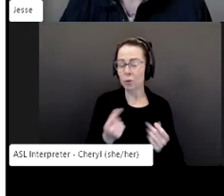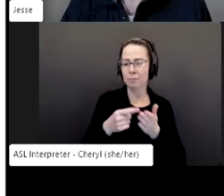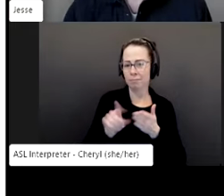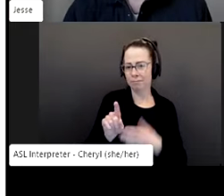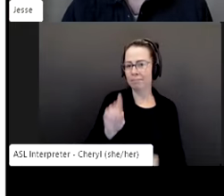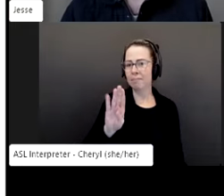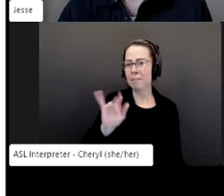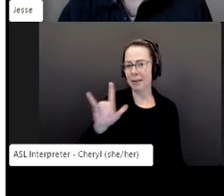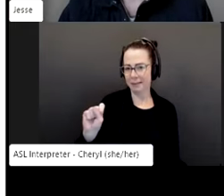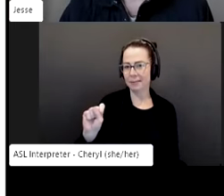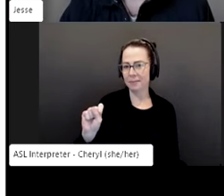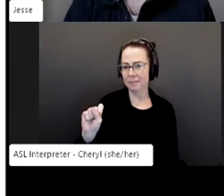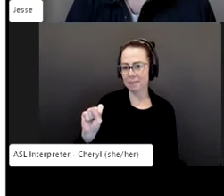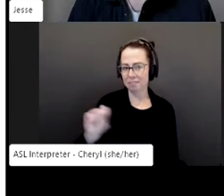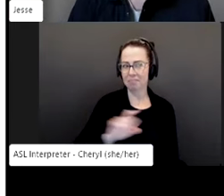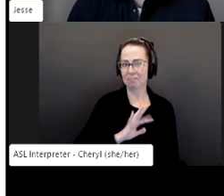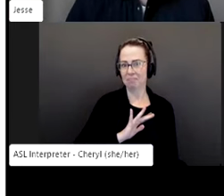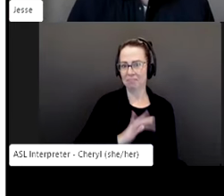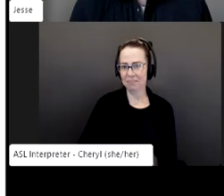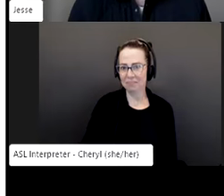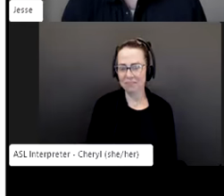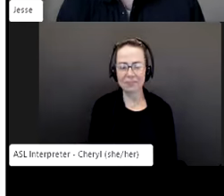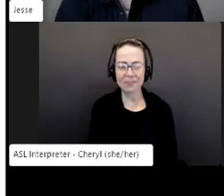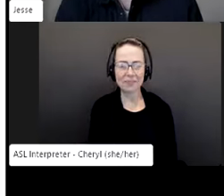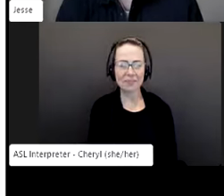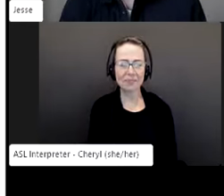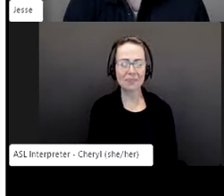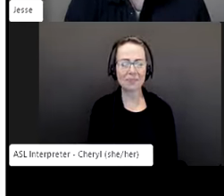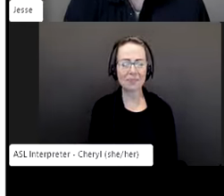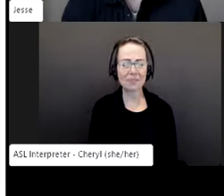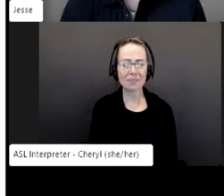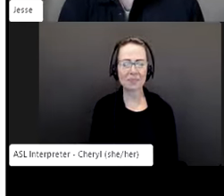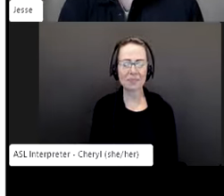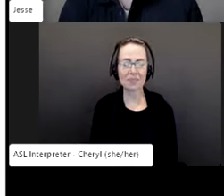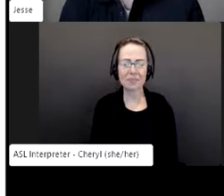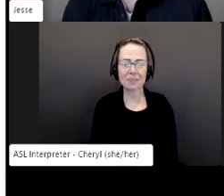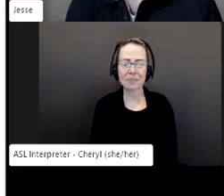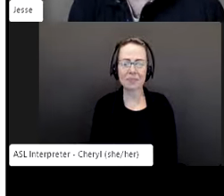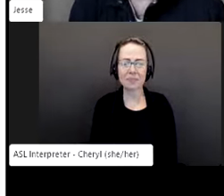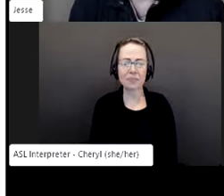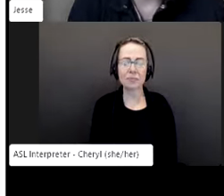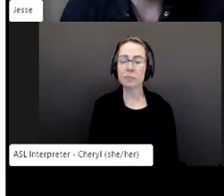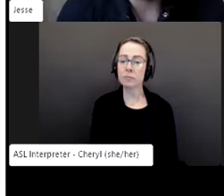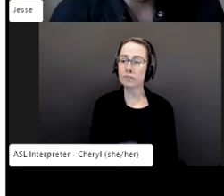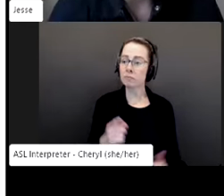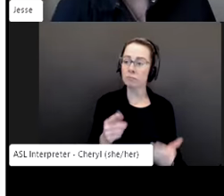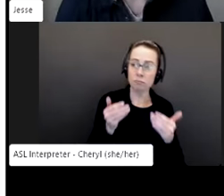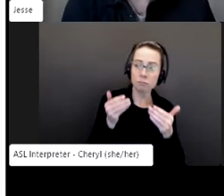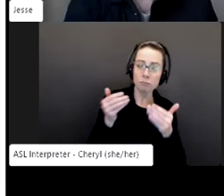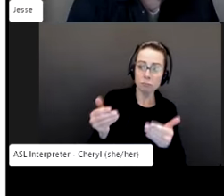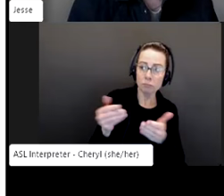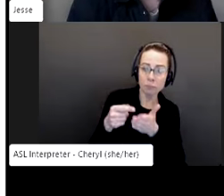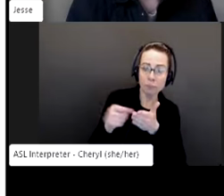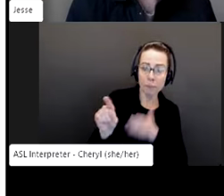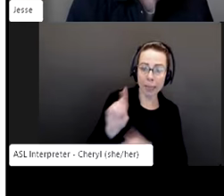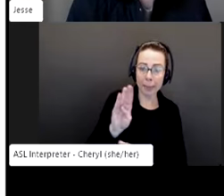is paying bills. Now, anytime that you want to pay a bill to some sort of service provider, you do